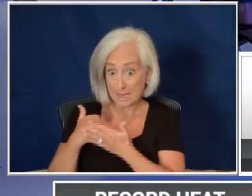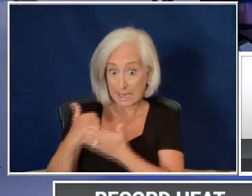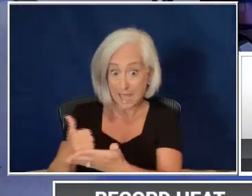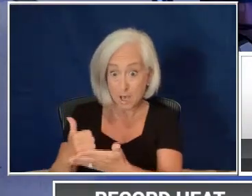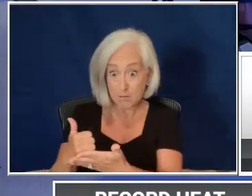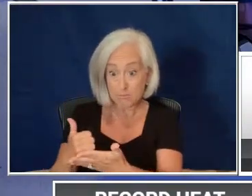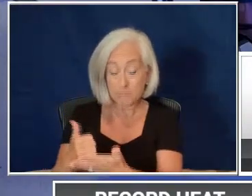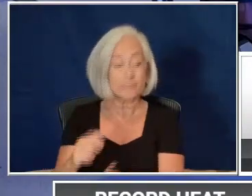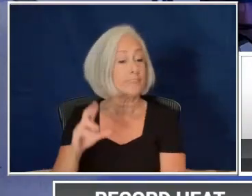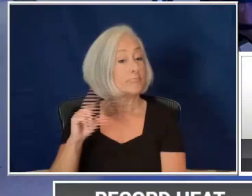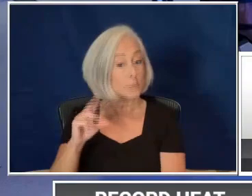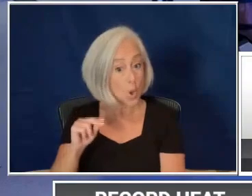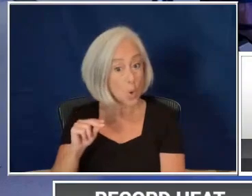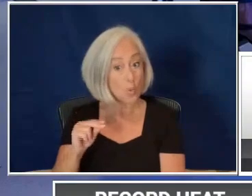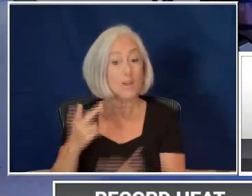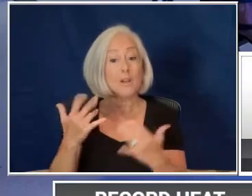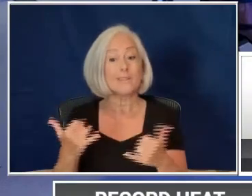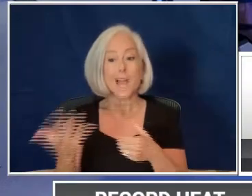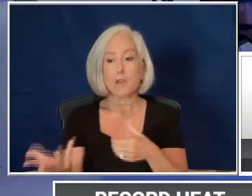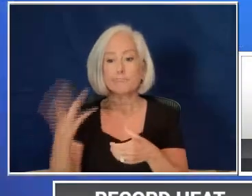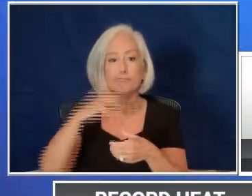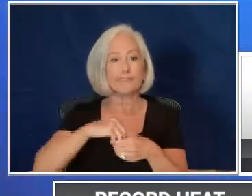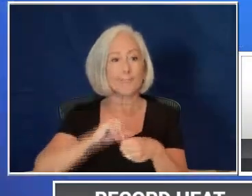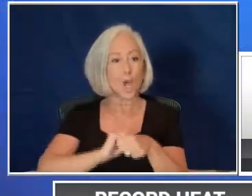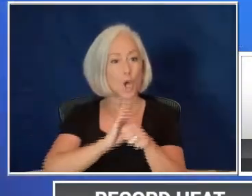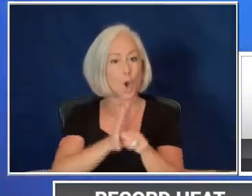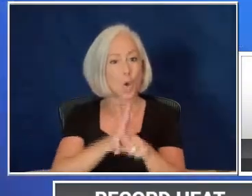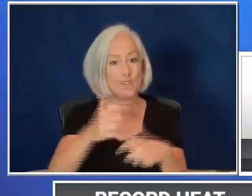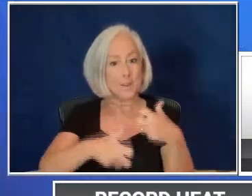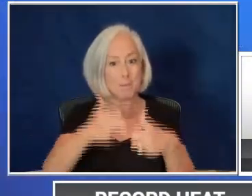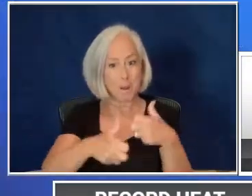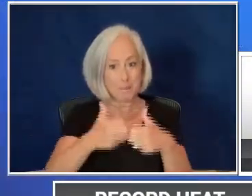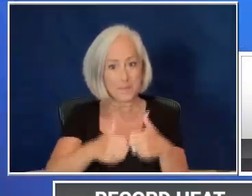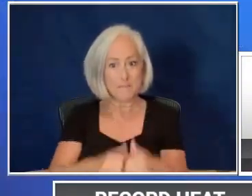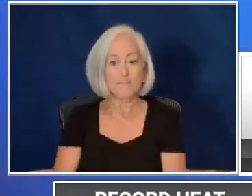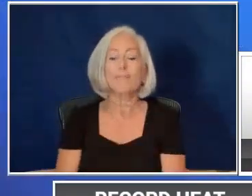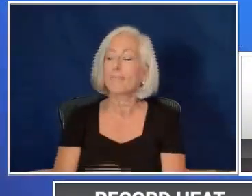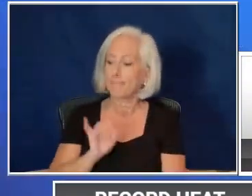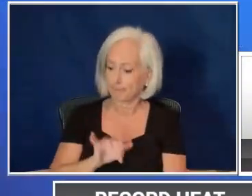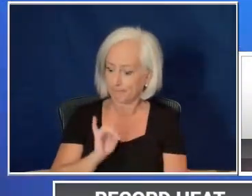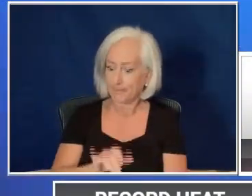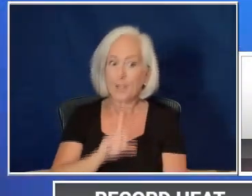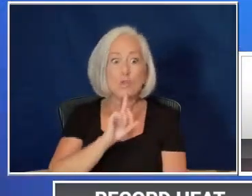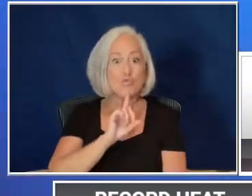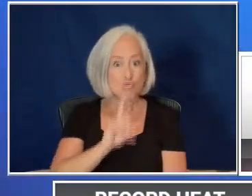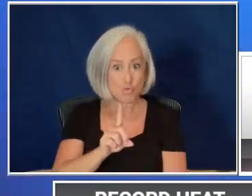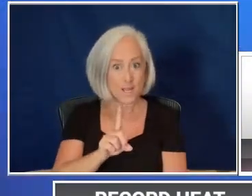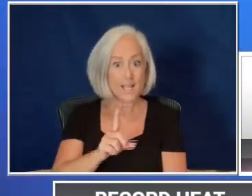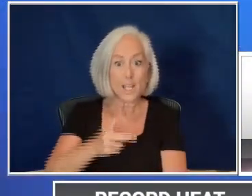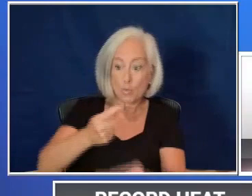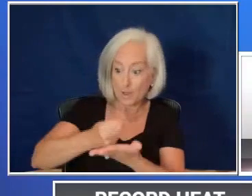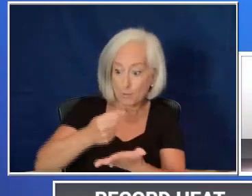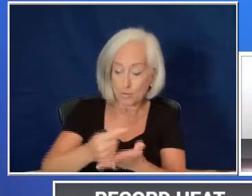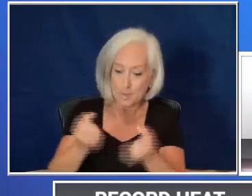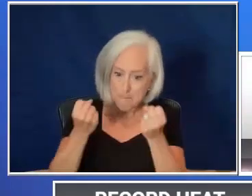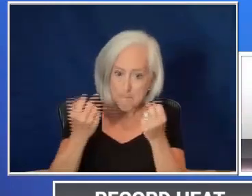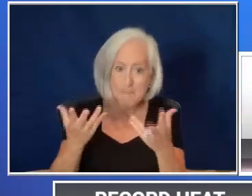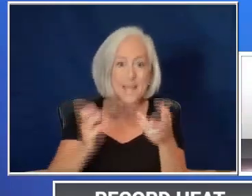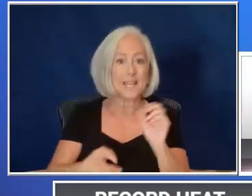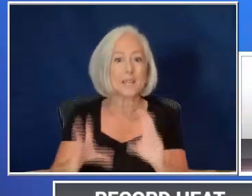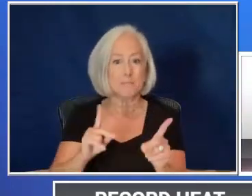COVID-related issues. Tell us more about that. Sure. We've definitely treated a lot of COVID recovering patients on the rehab unit at the